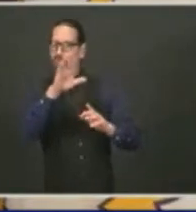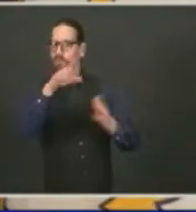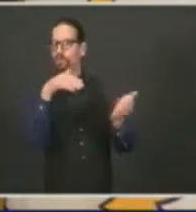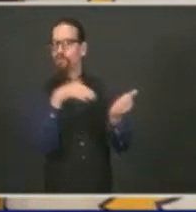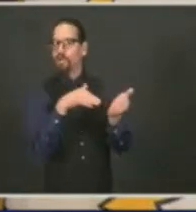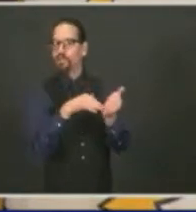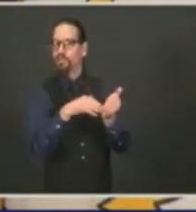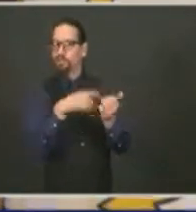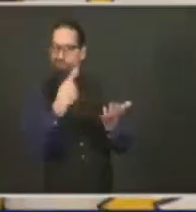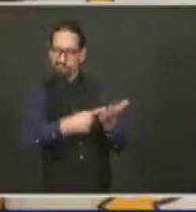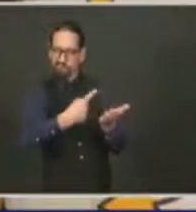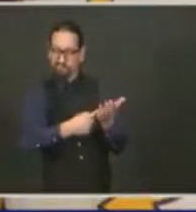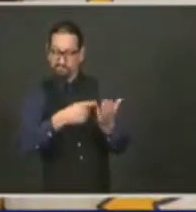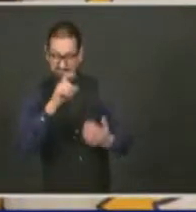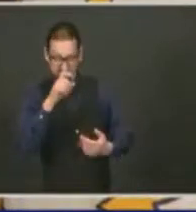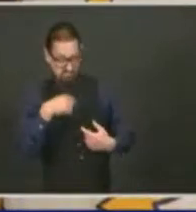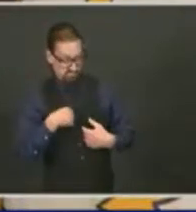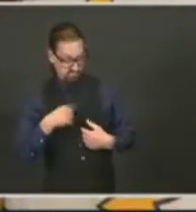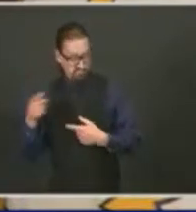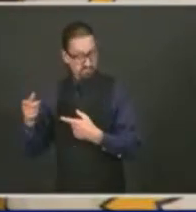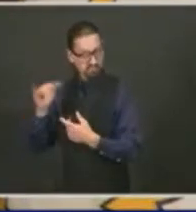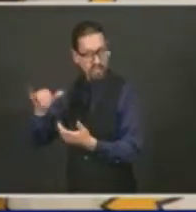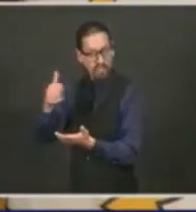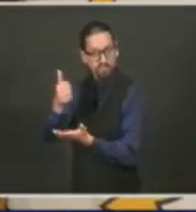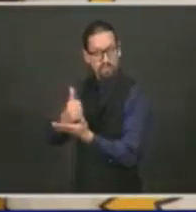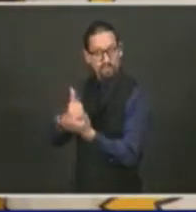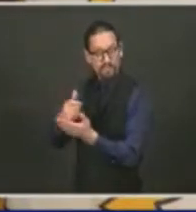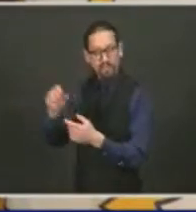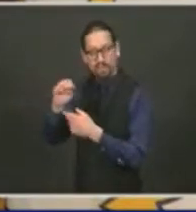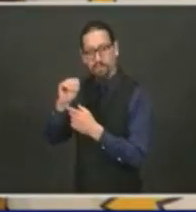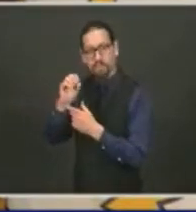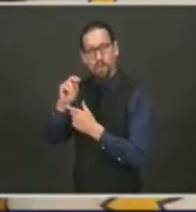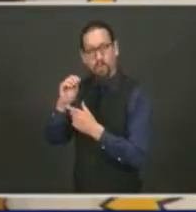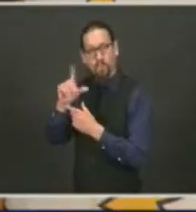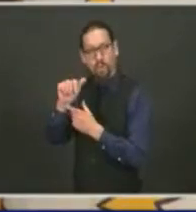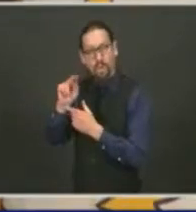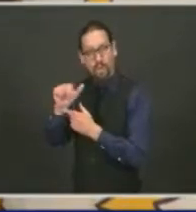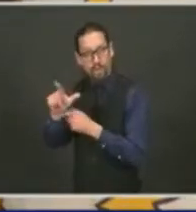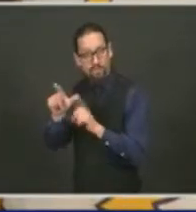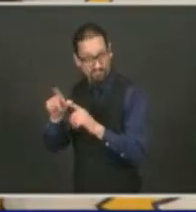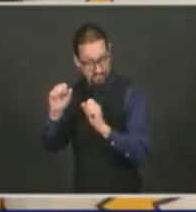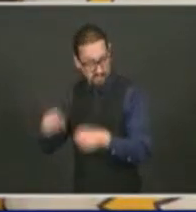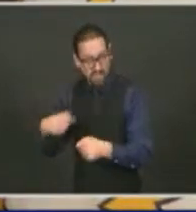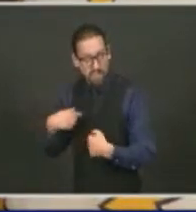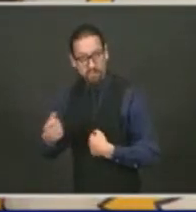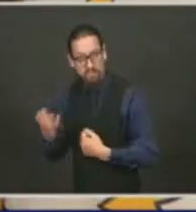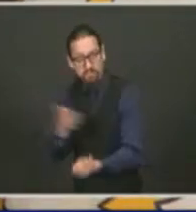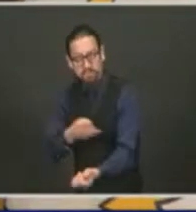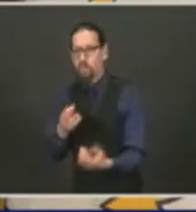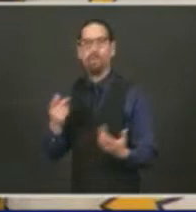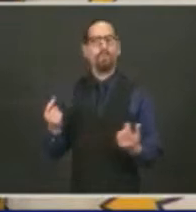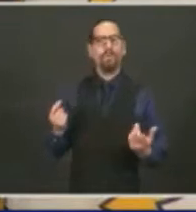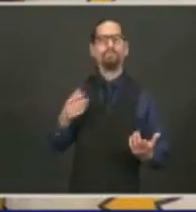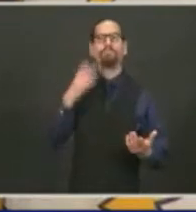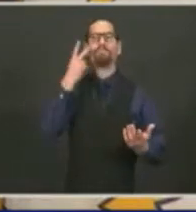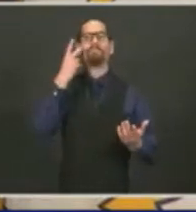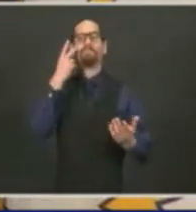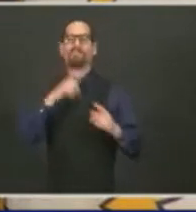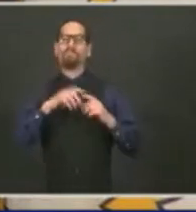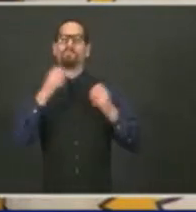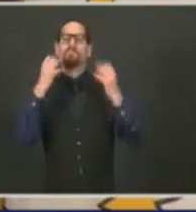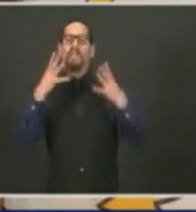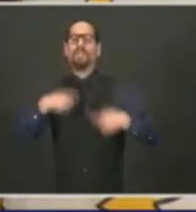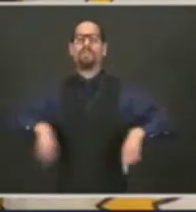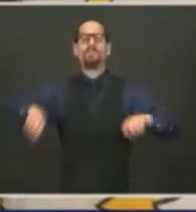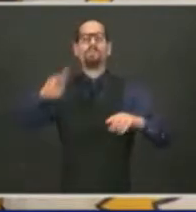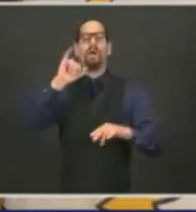numerous continuing medical education classes with the doctors. Just so you guys know, we've been doing CME classes with the doctors every other